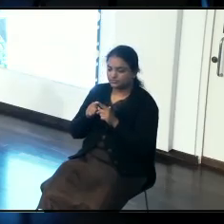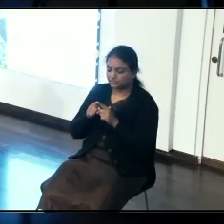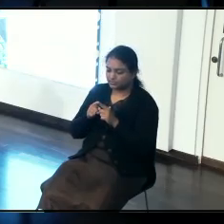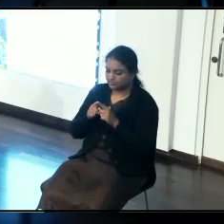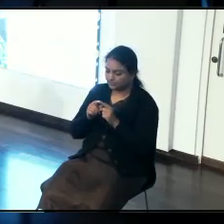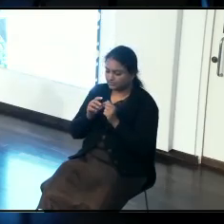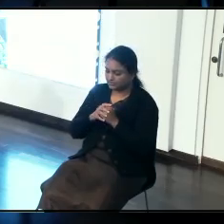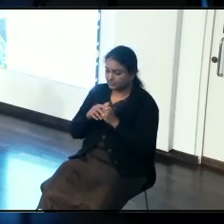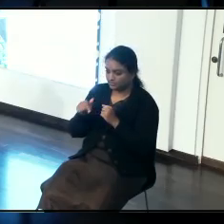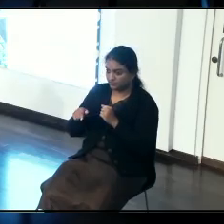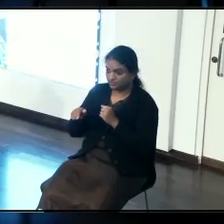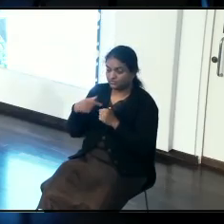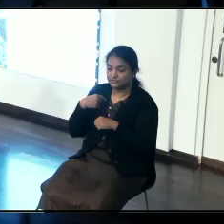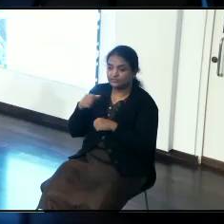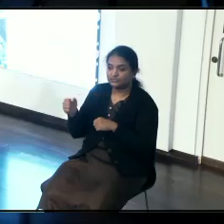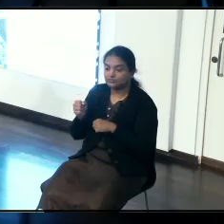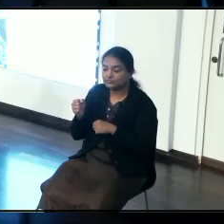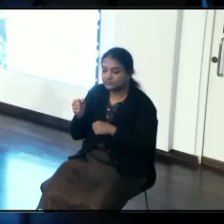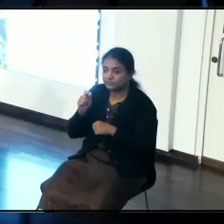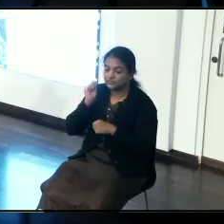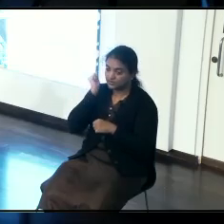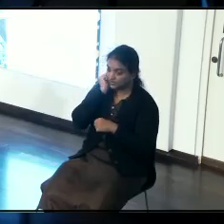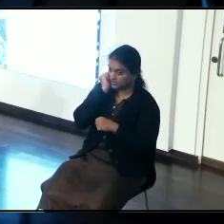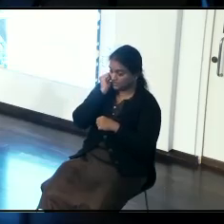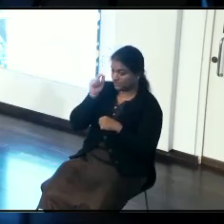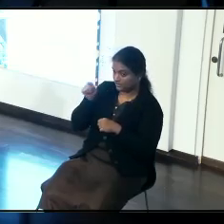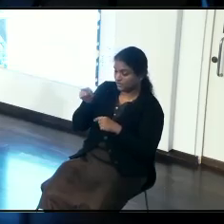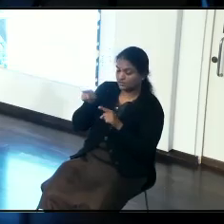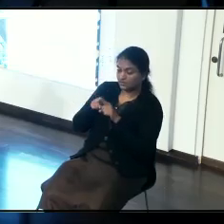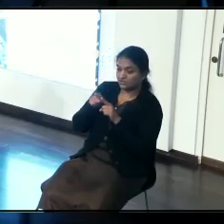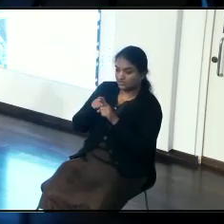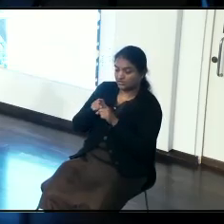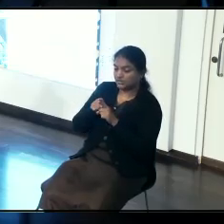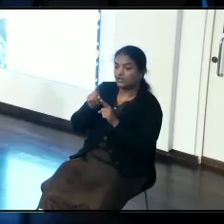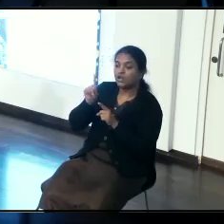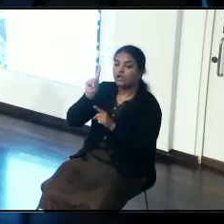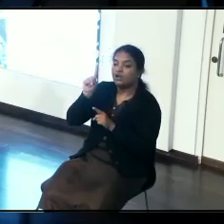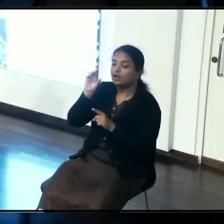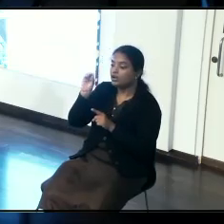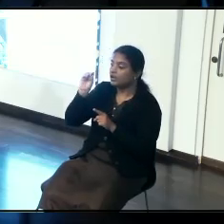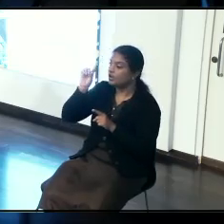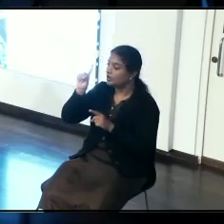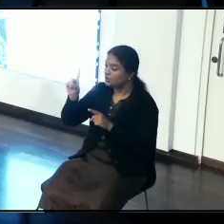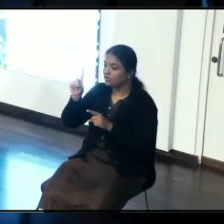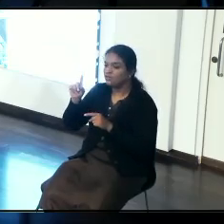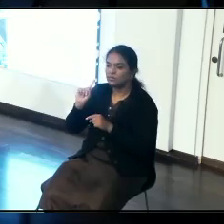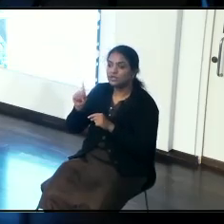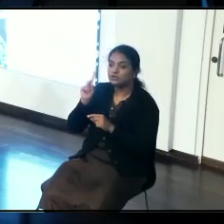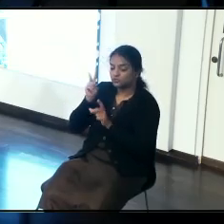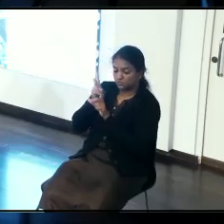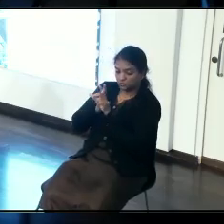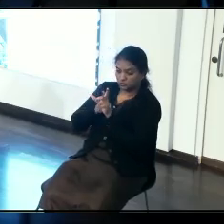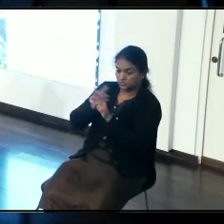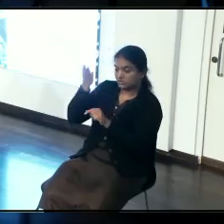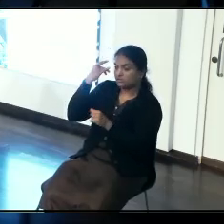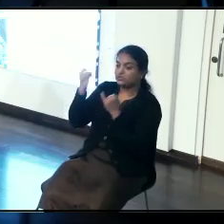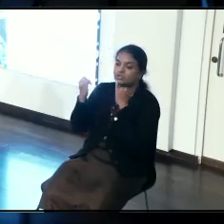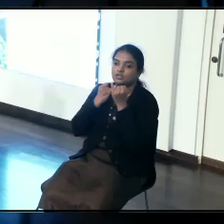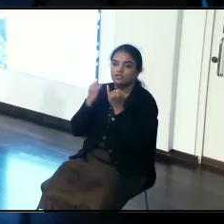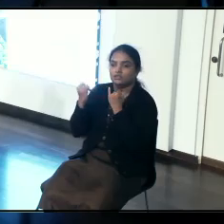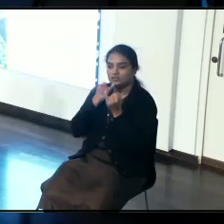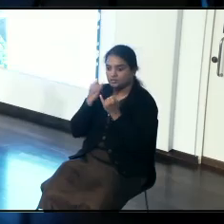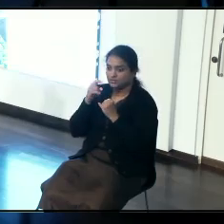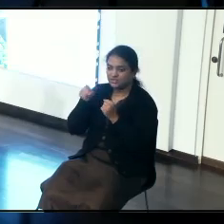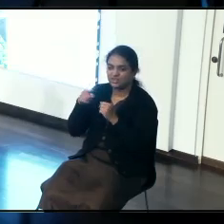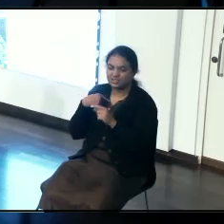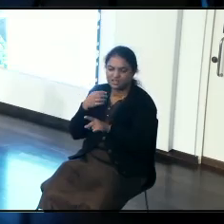grandmother's 101. 2 years ago, we went and we interviewed her. And one of the questions we asked was, what's